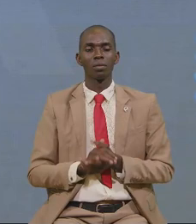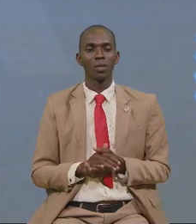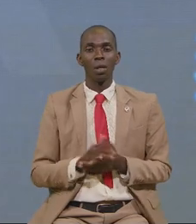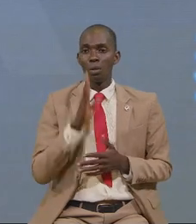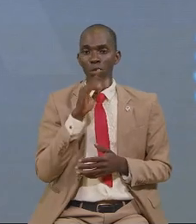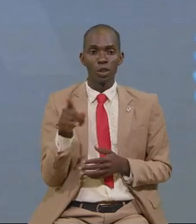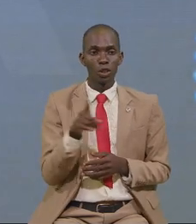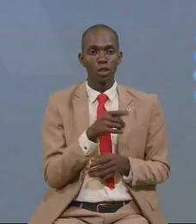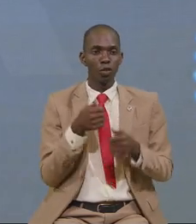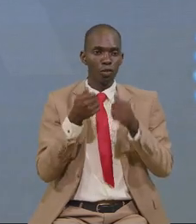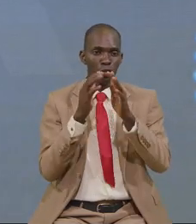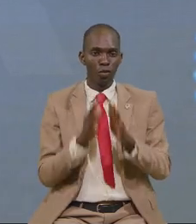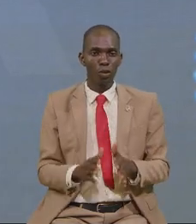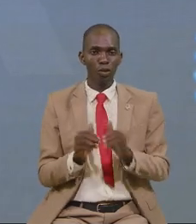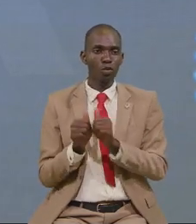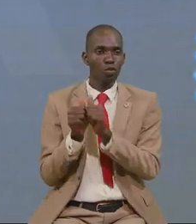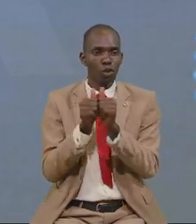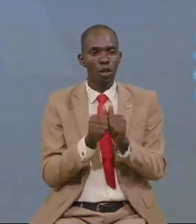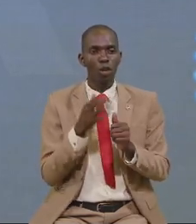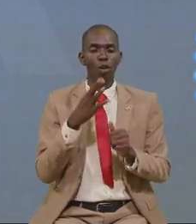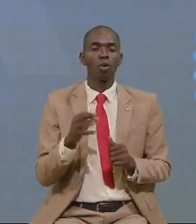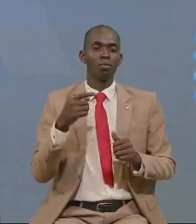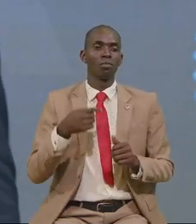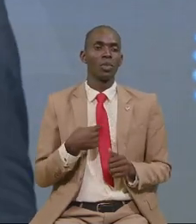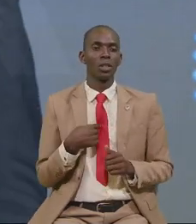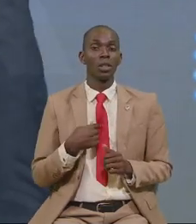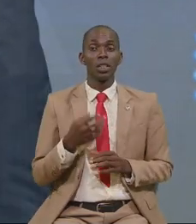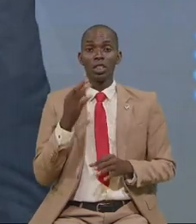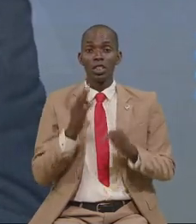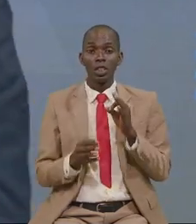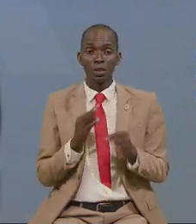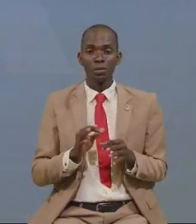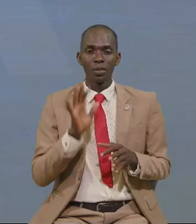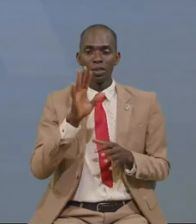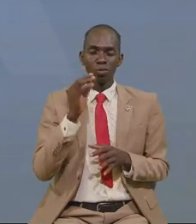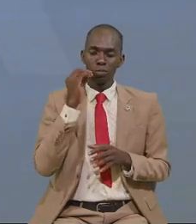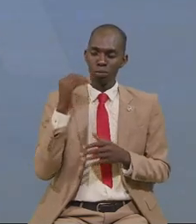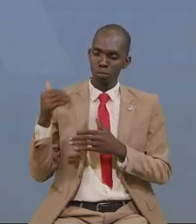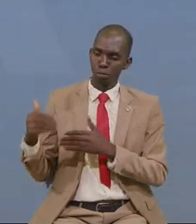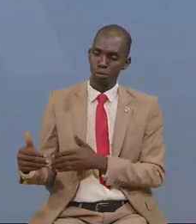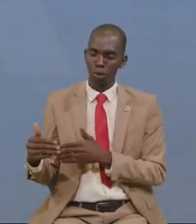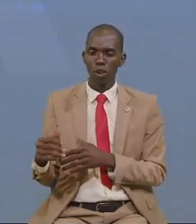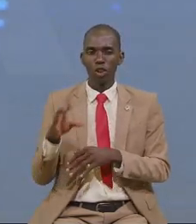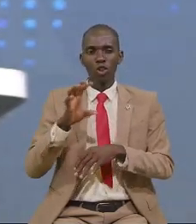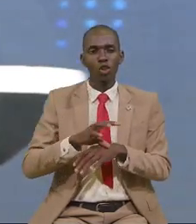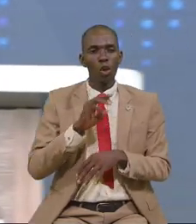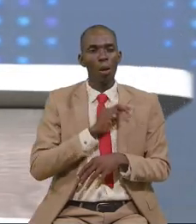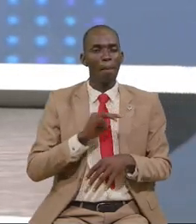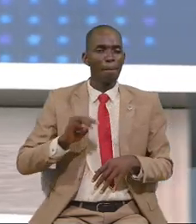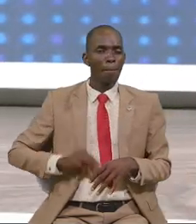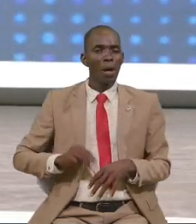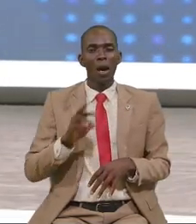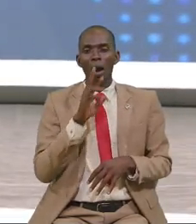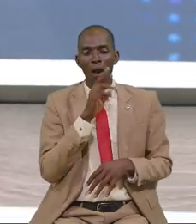followers together of me. If his neighbors, church members, had seen